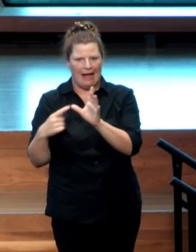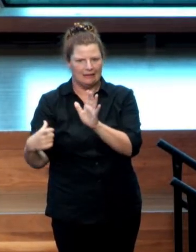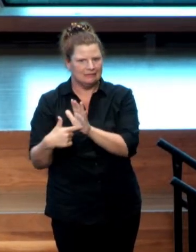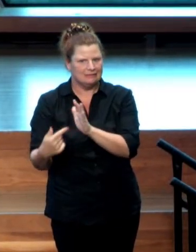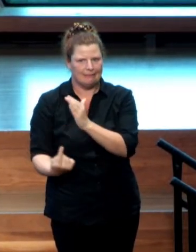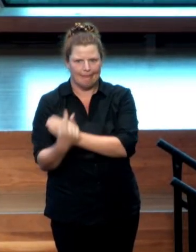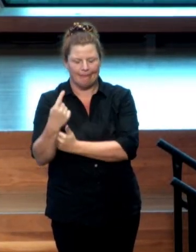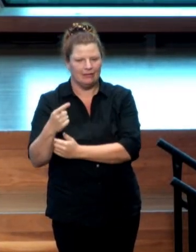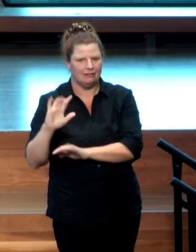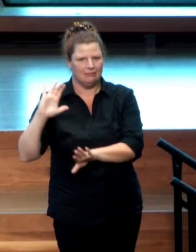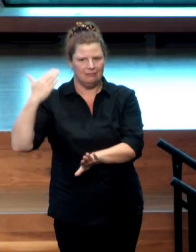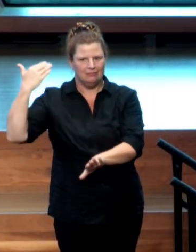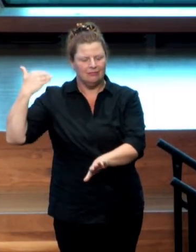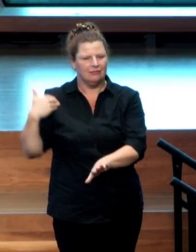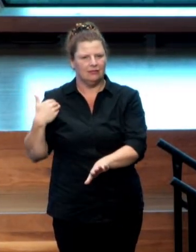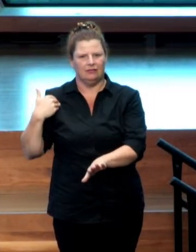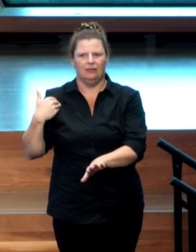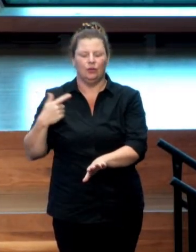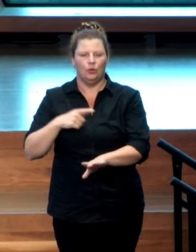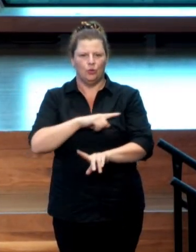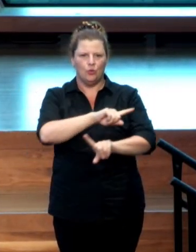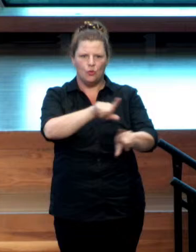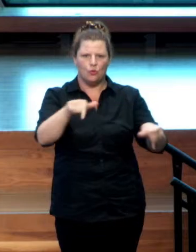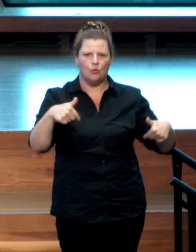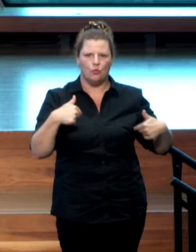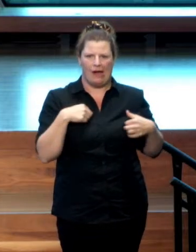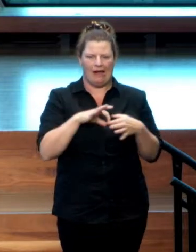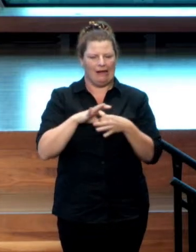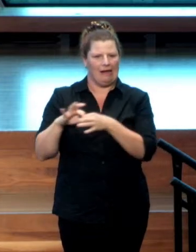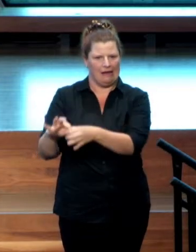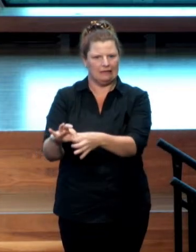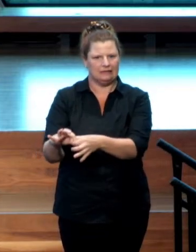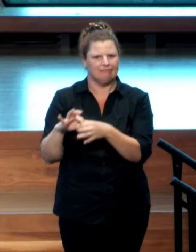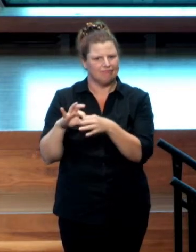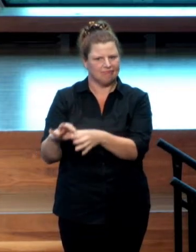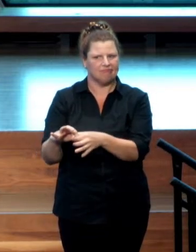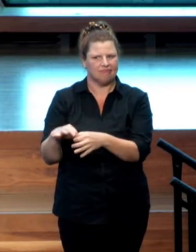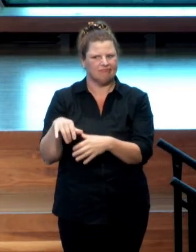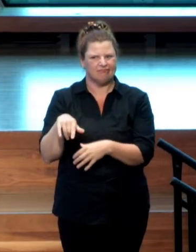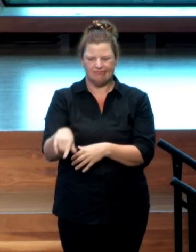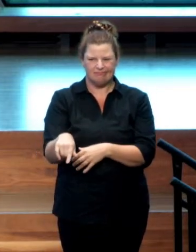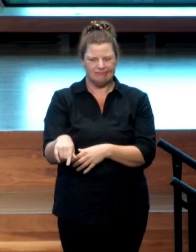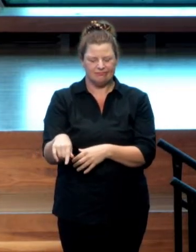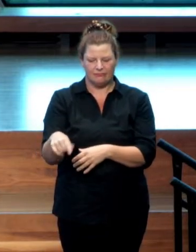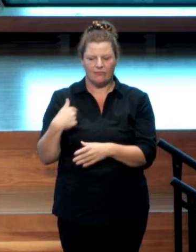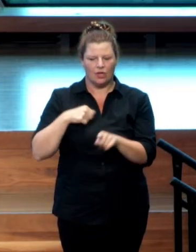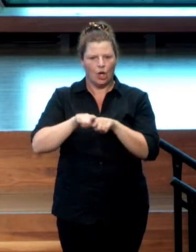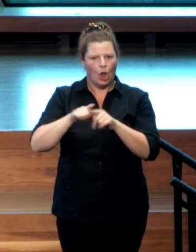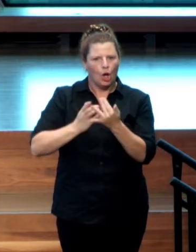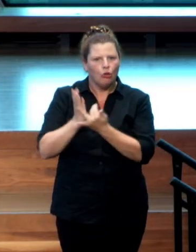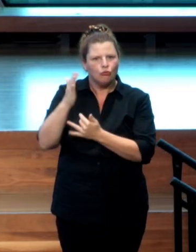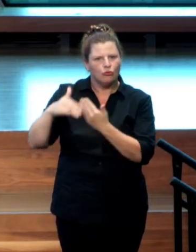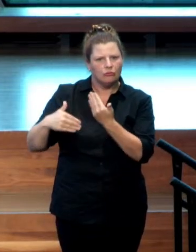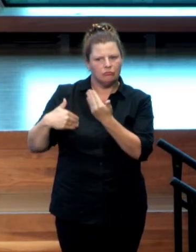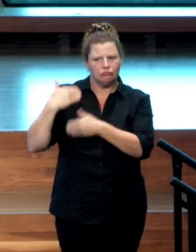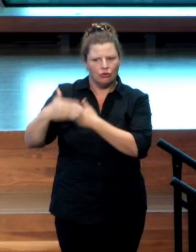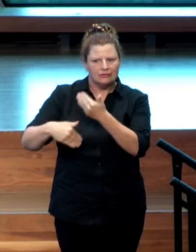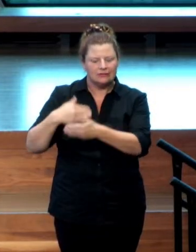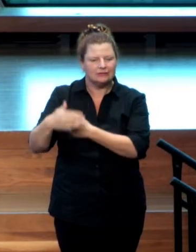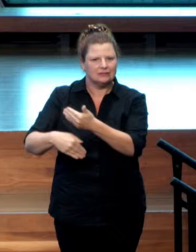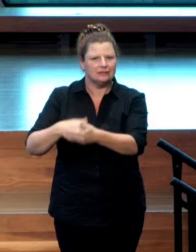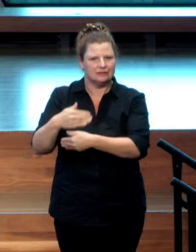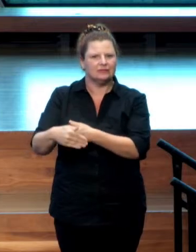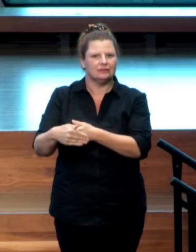think we are all very connected. And that's what I really learnt through this process, because in that process of